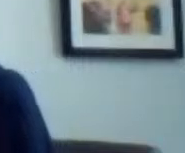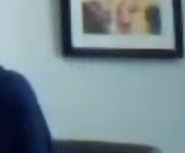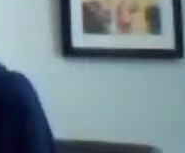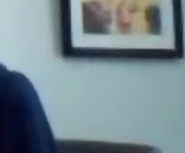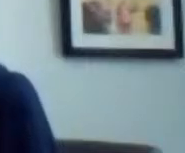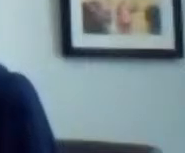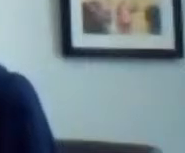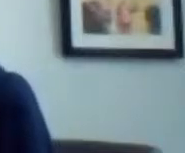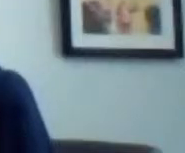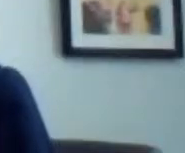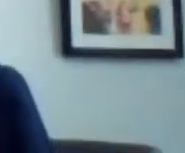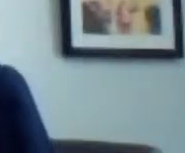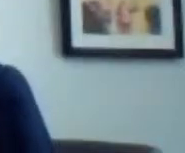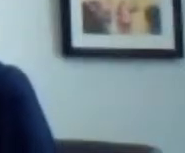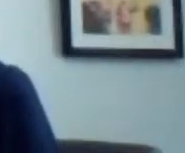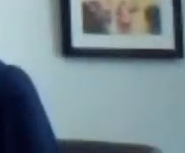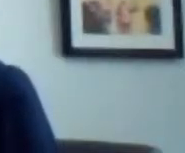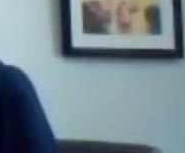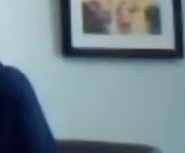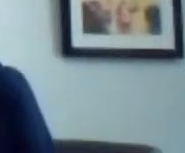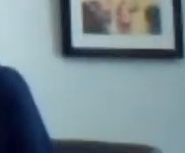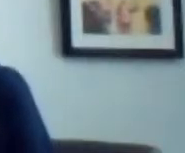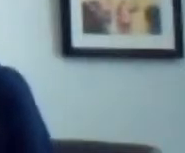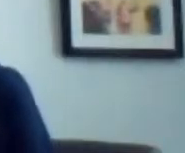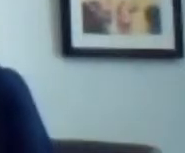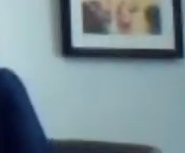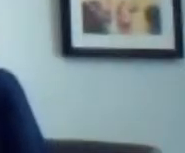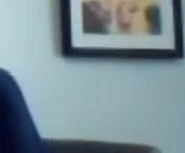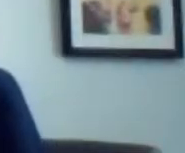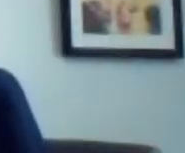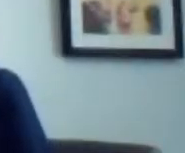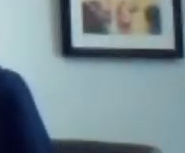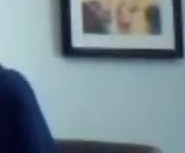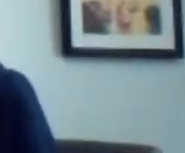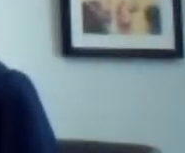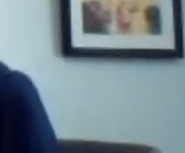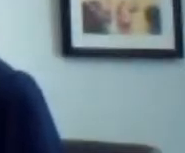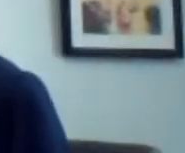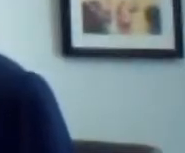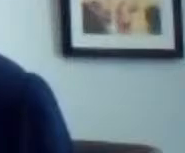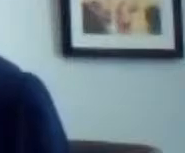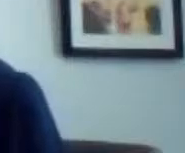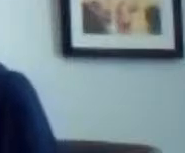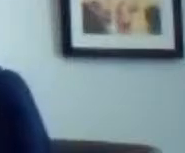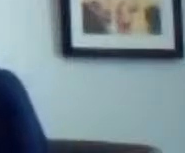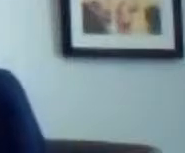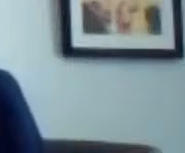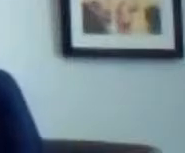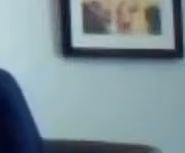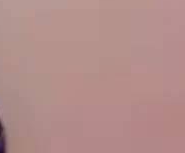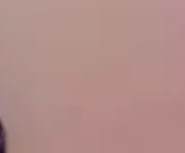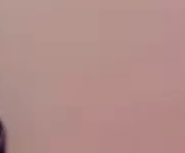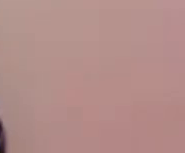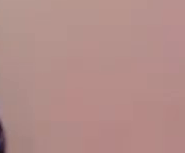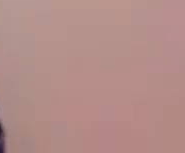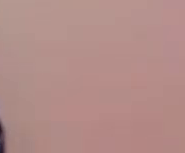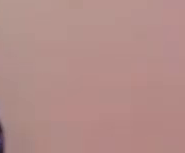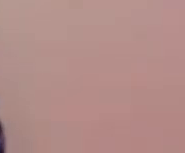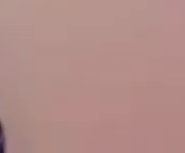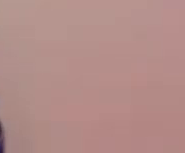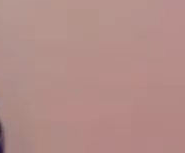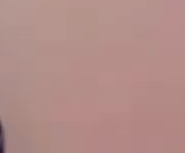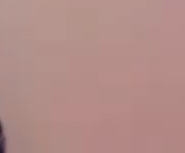He's the judge of the 10th region. He's the national manager of the program Safe Work and for reading